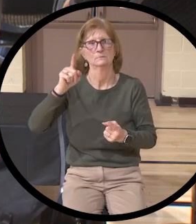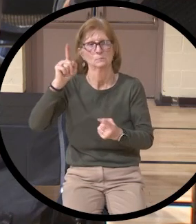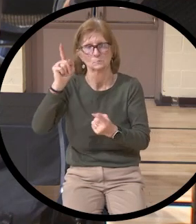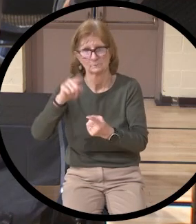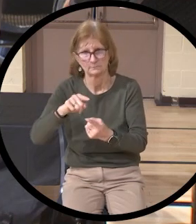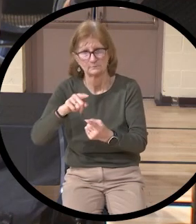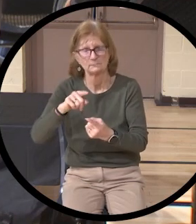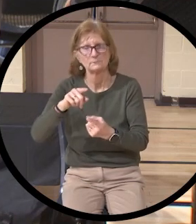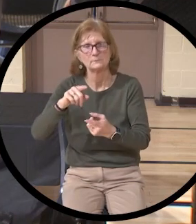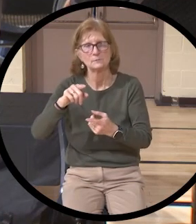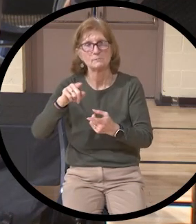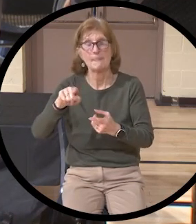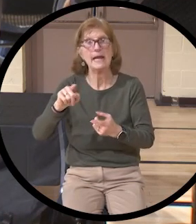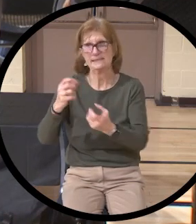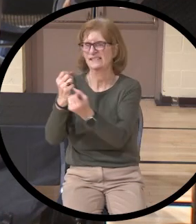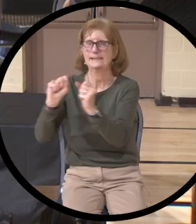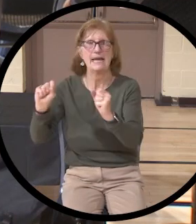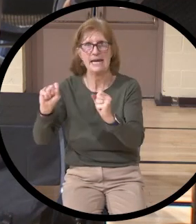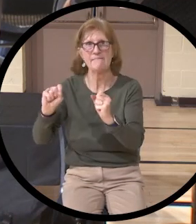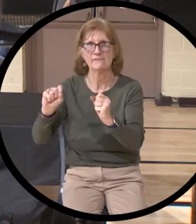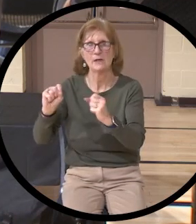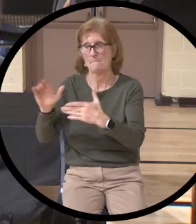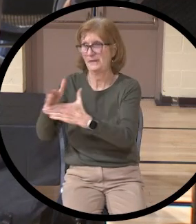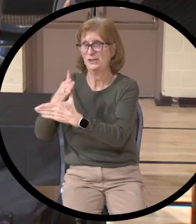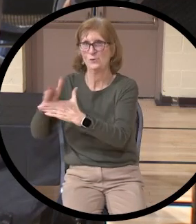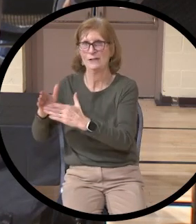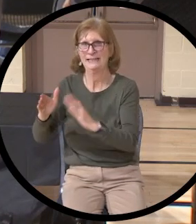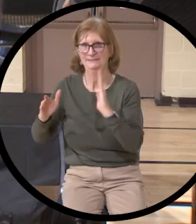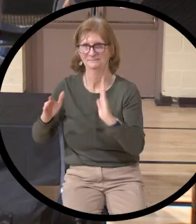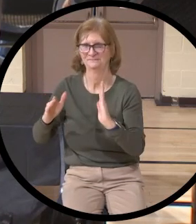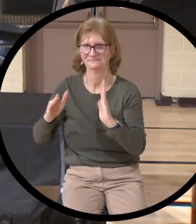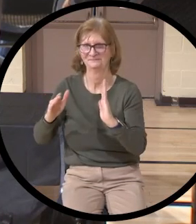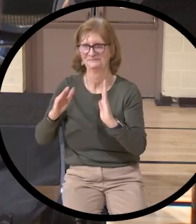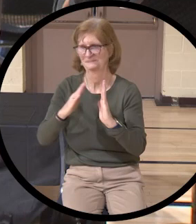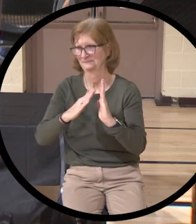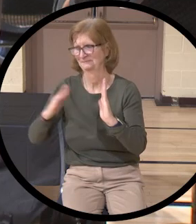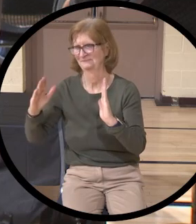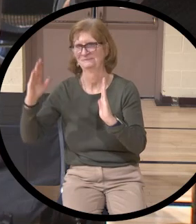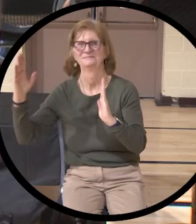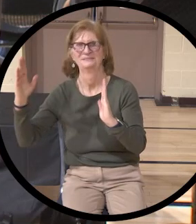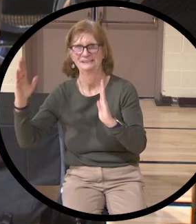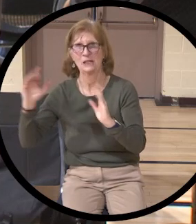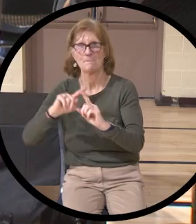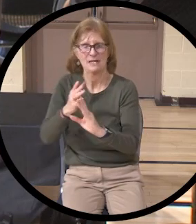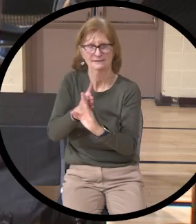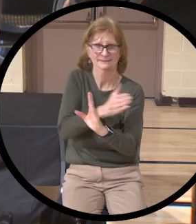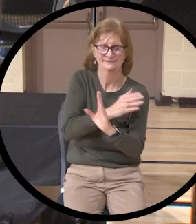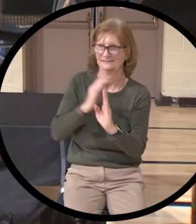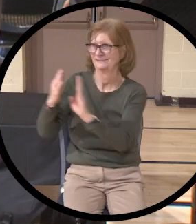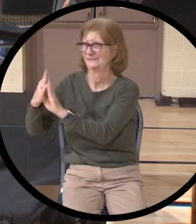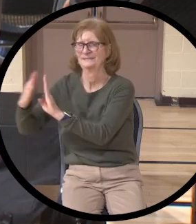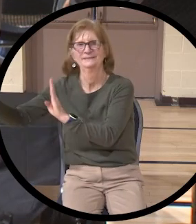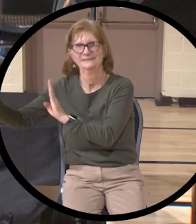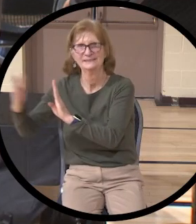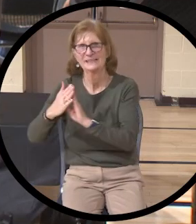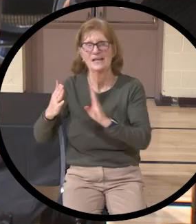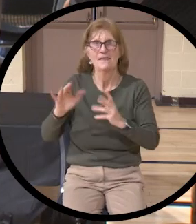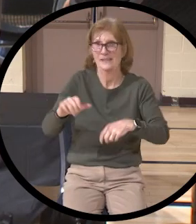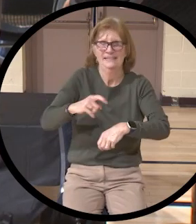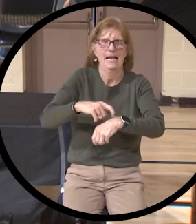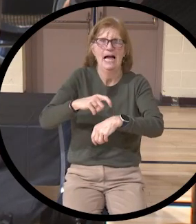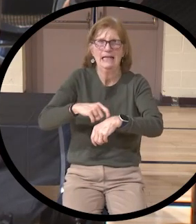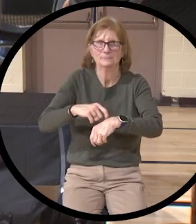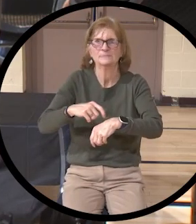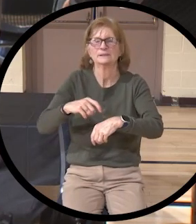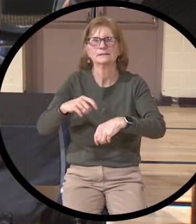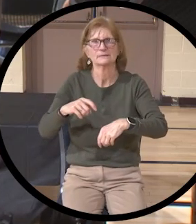afternoon, every human being is leaving. And they try cops and they try better solutions. I just wanted to kind of maybe explore a little bit around like what's the